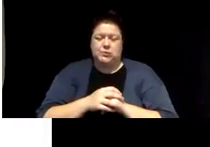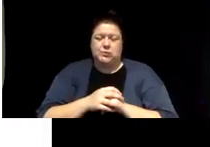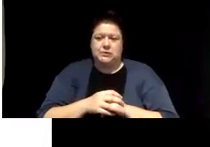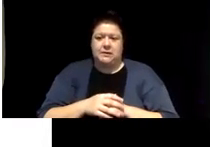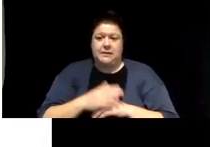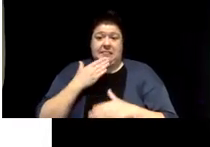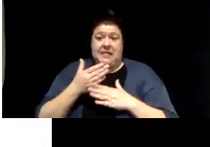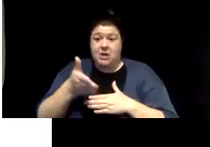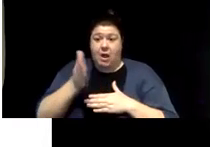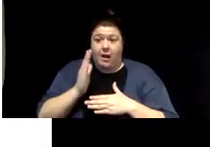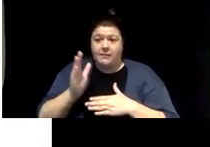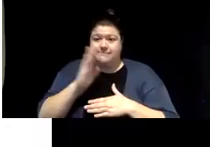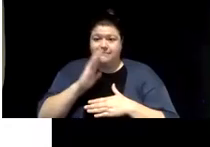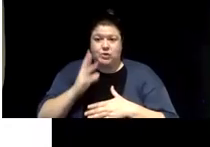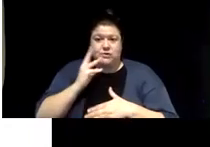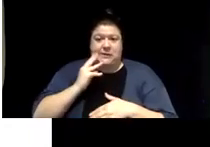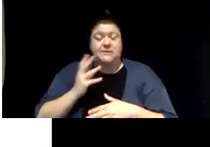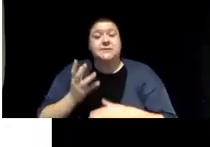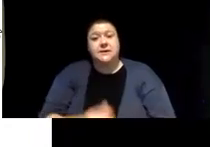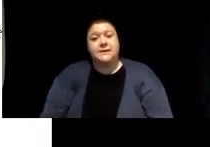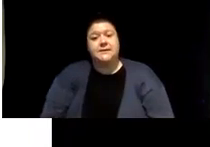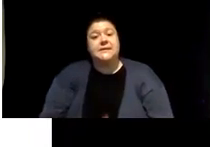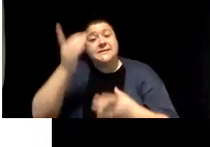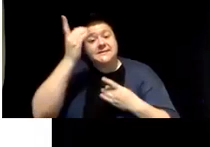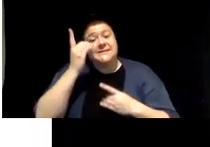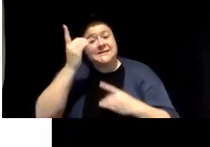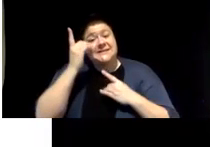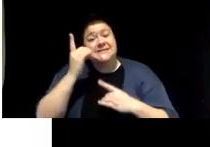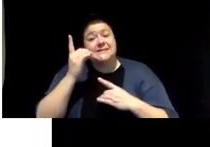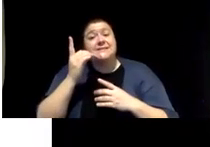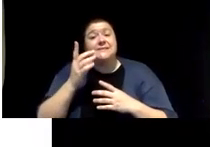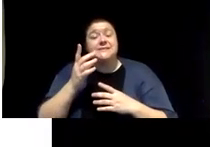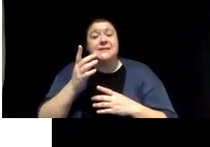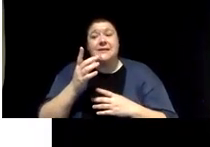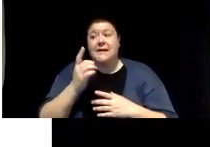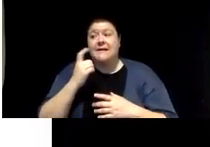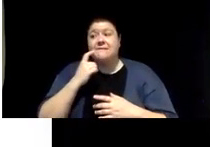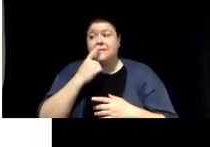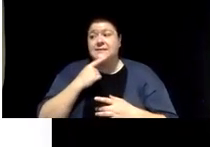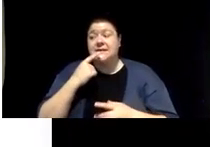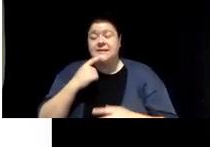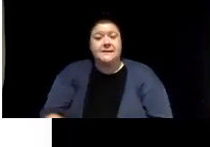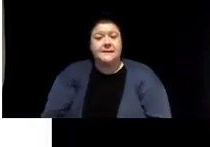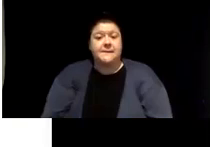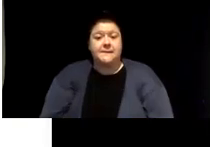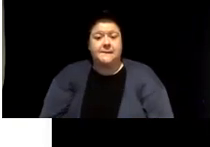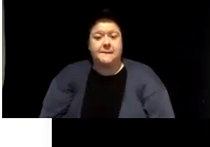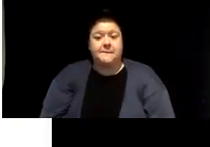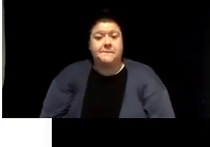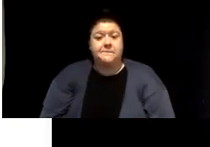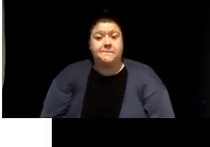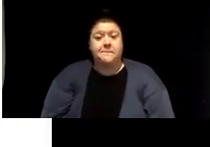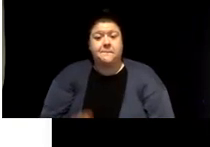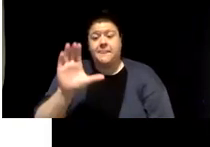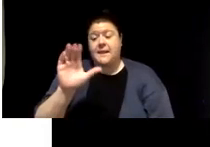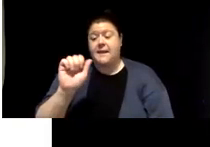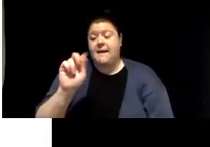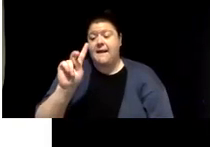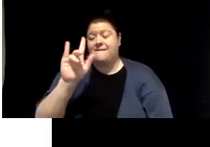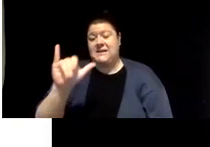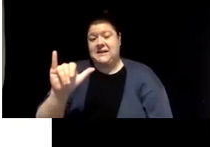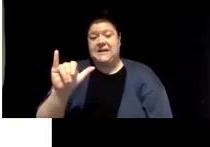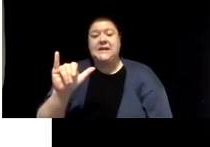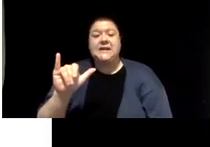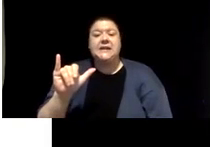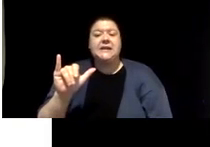firsthand. So diseases and conditions of the teeth would include cavities or tooth